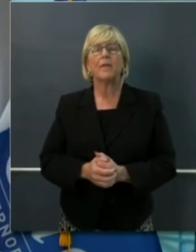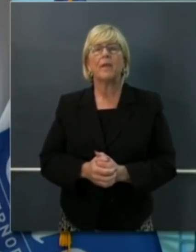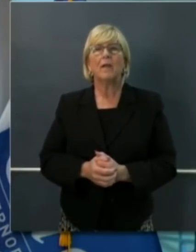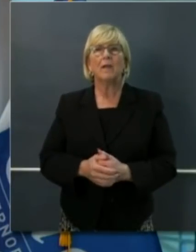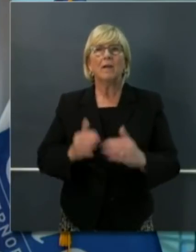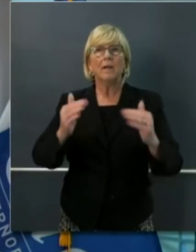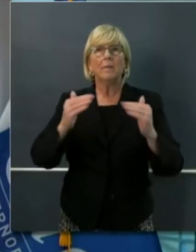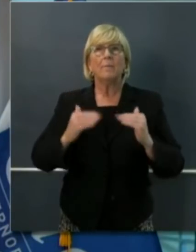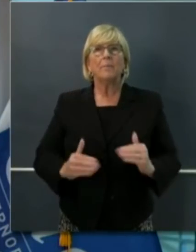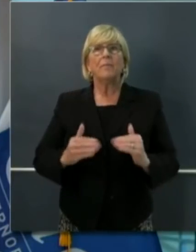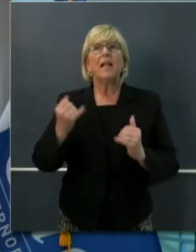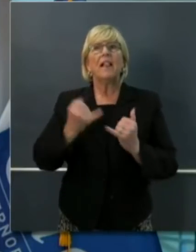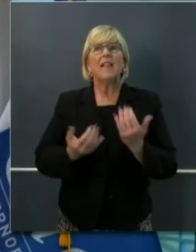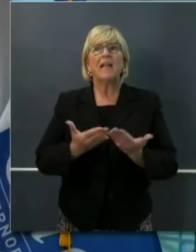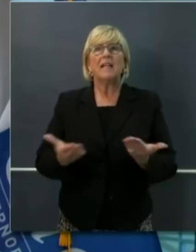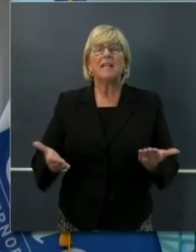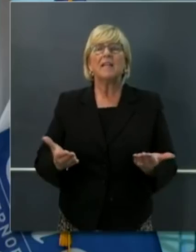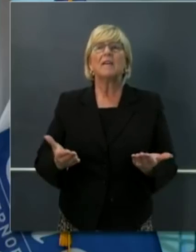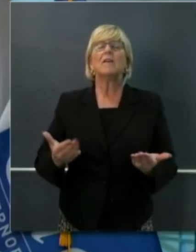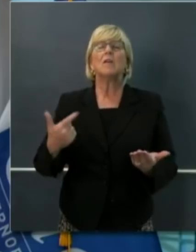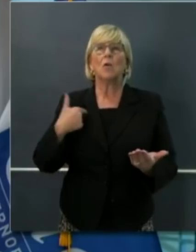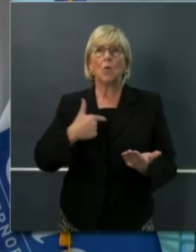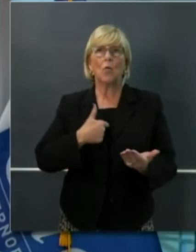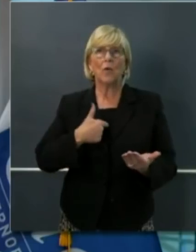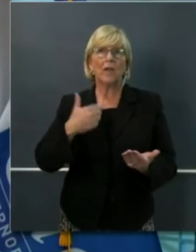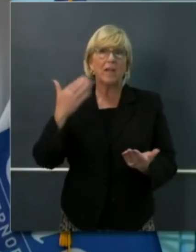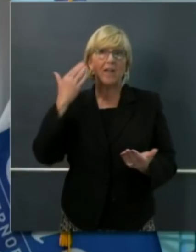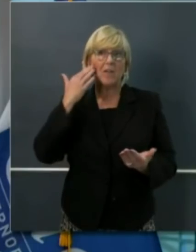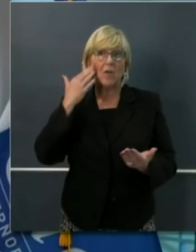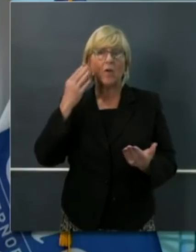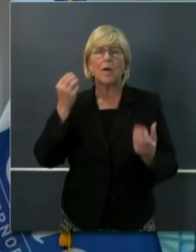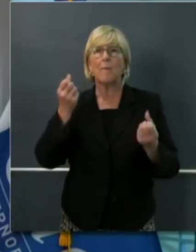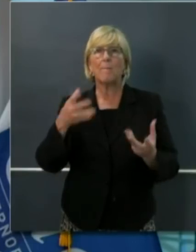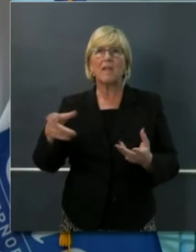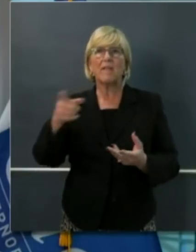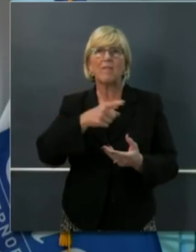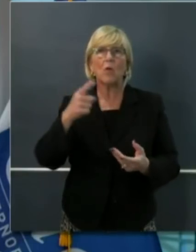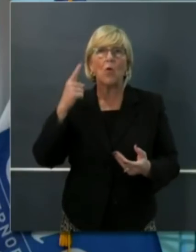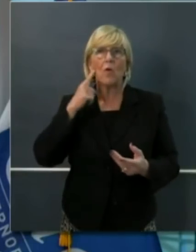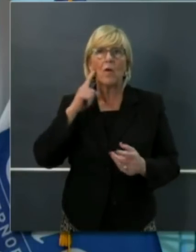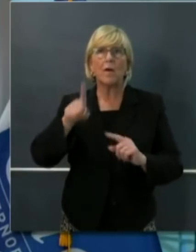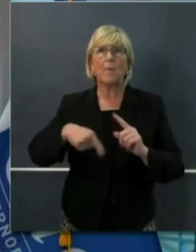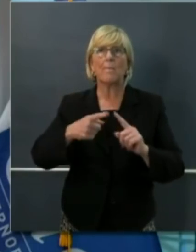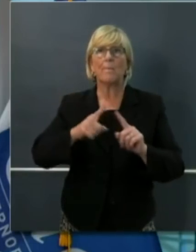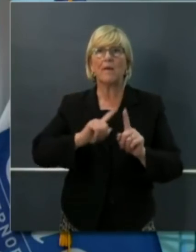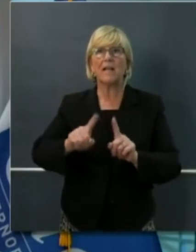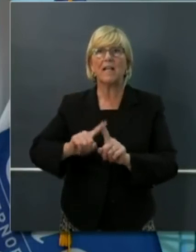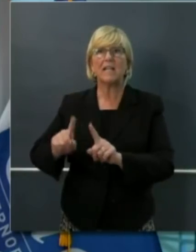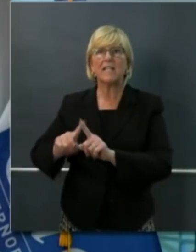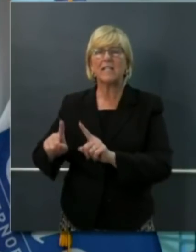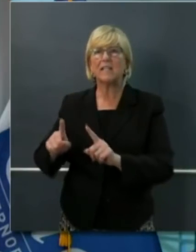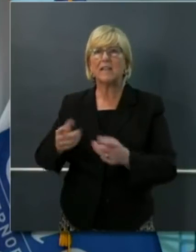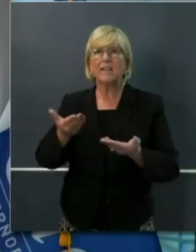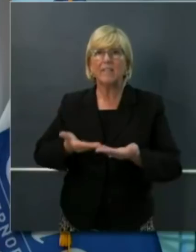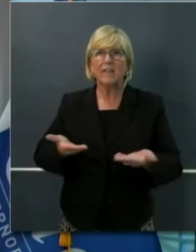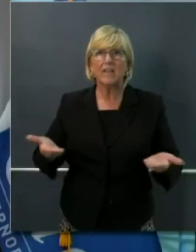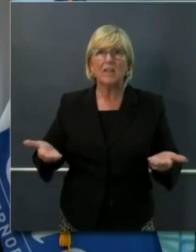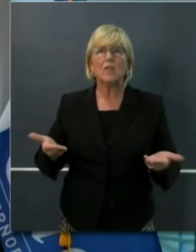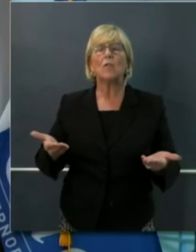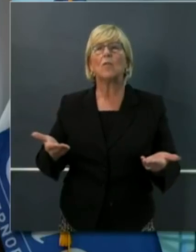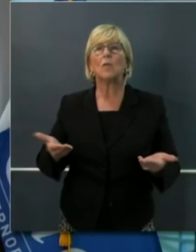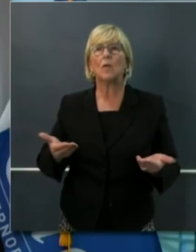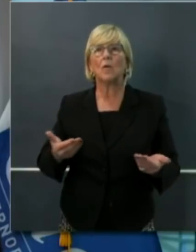data management system and tools. We know, and many of you have maybe heard, about tools that help us